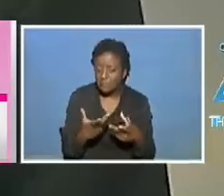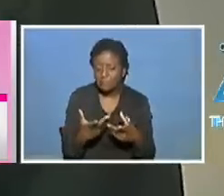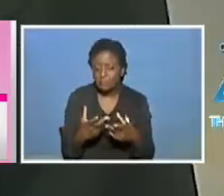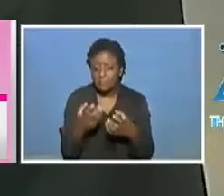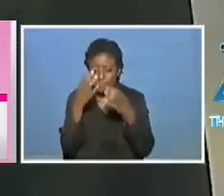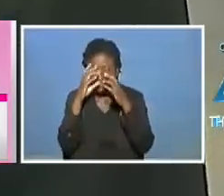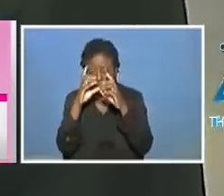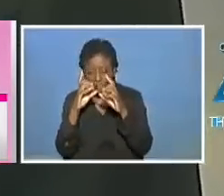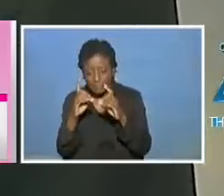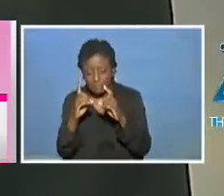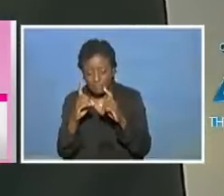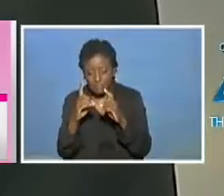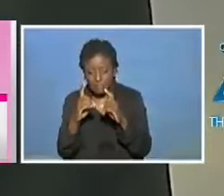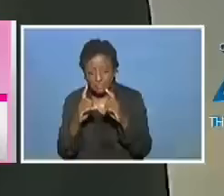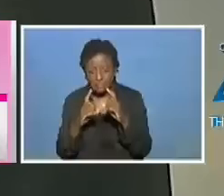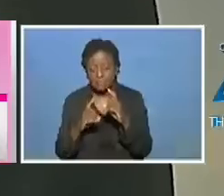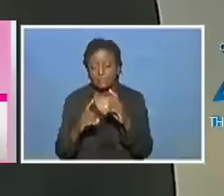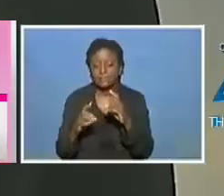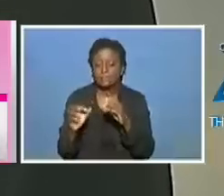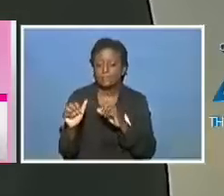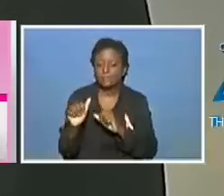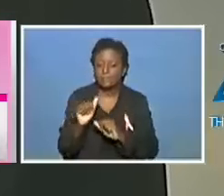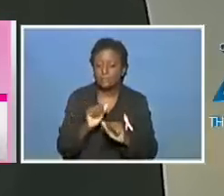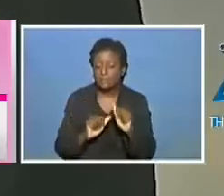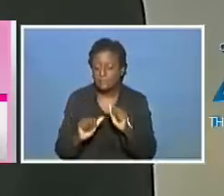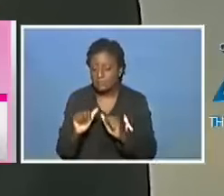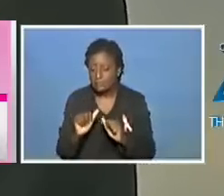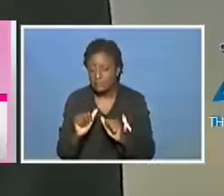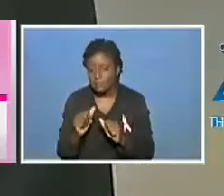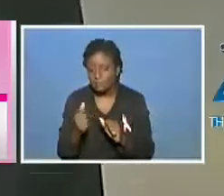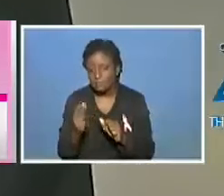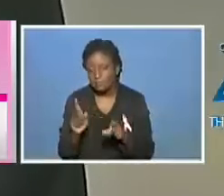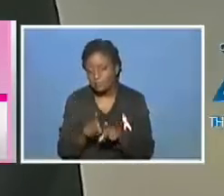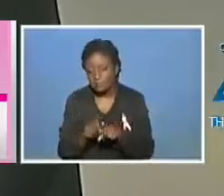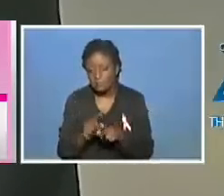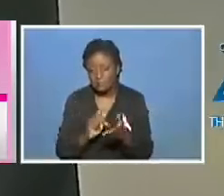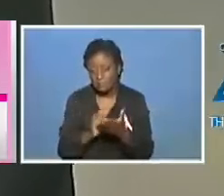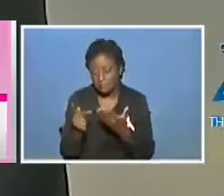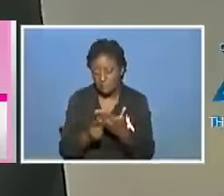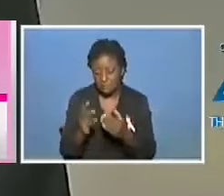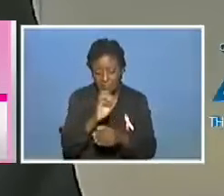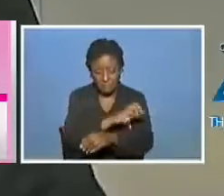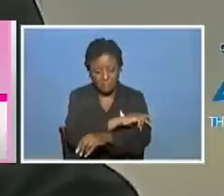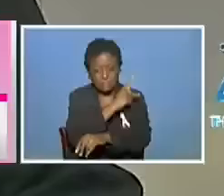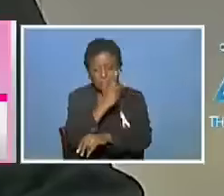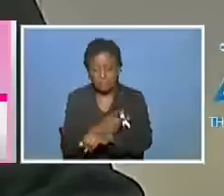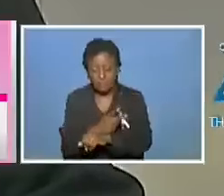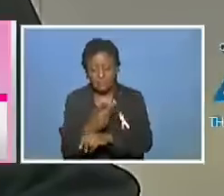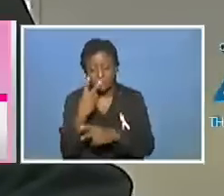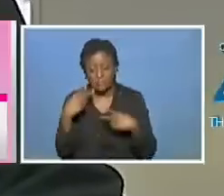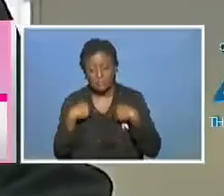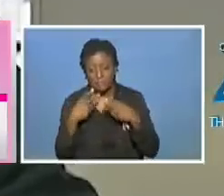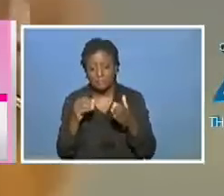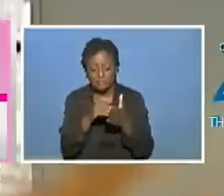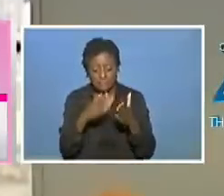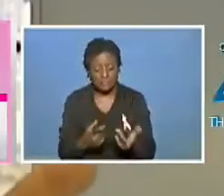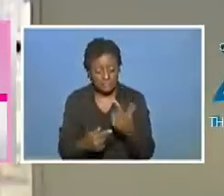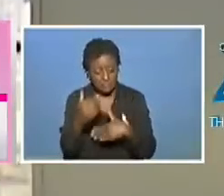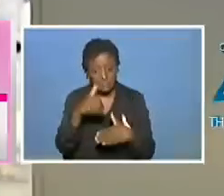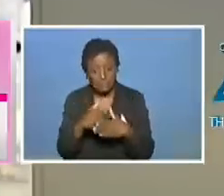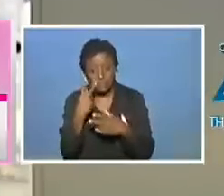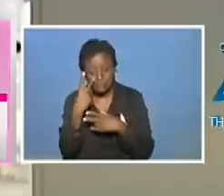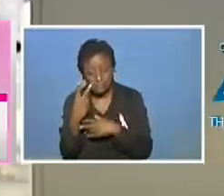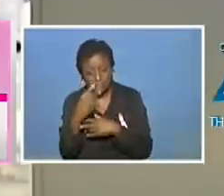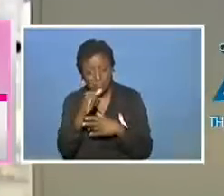activity like our project Empower, where we have students that come in and they see our IMAX product, that wonderful high-definition